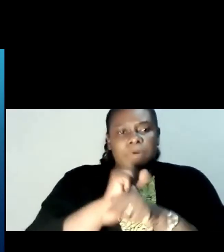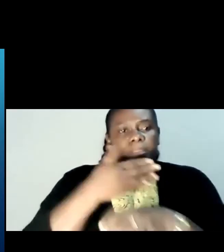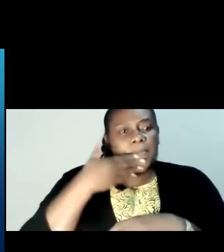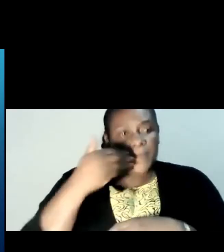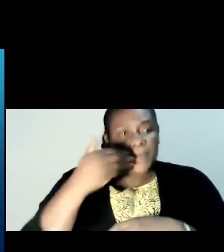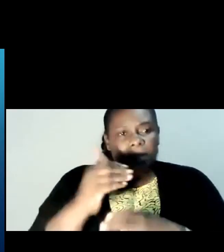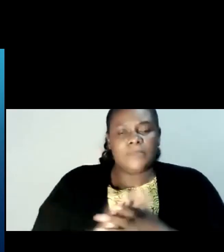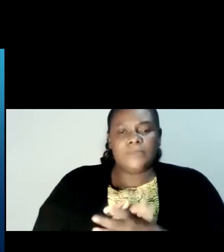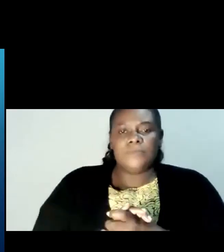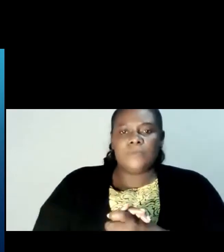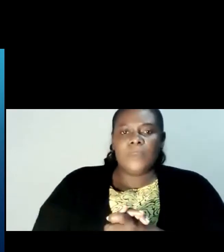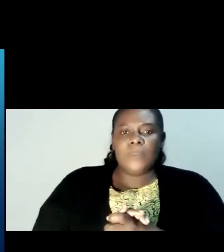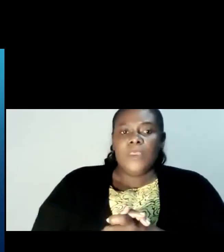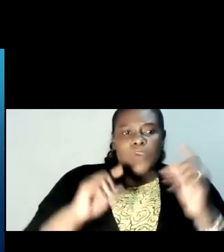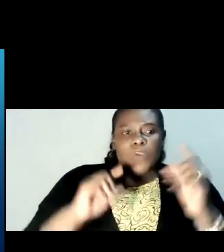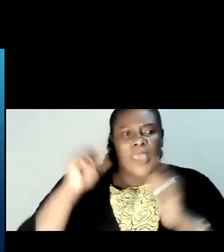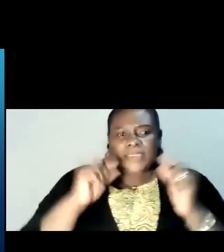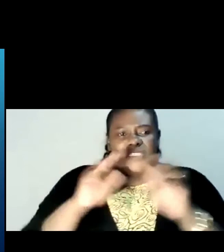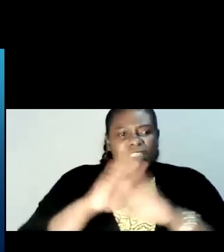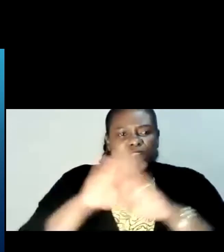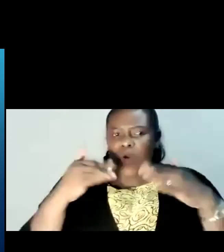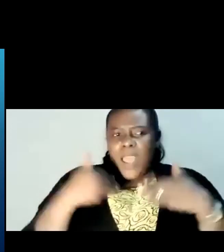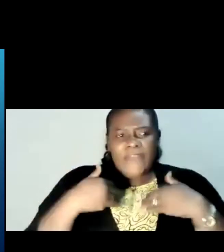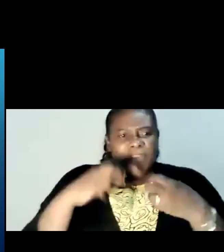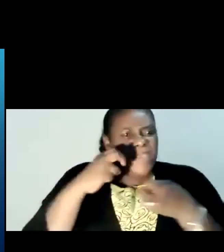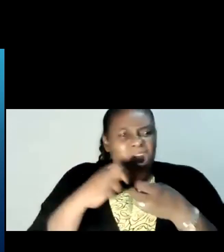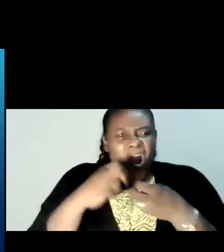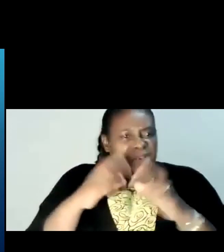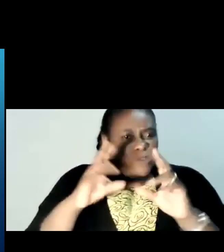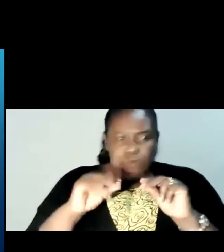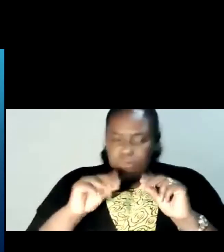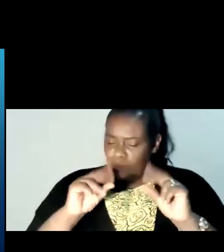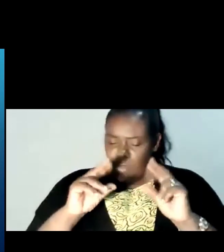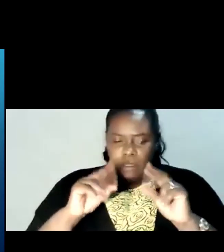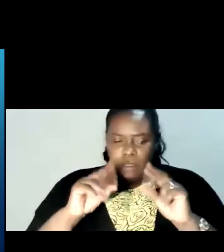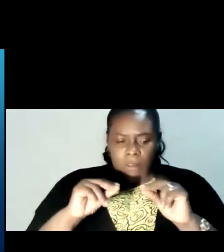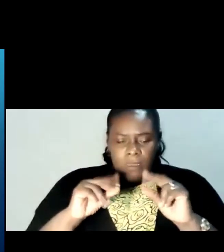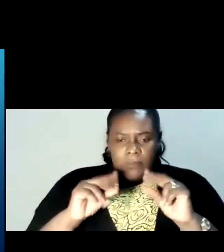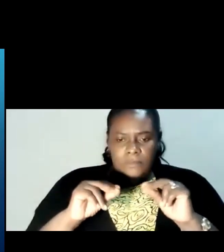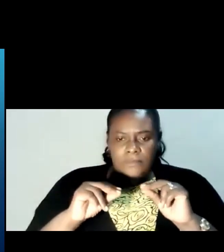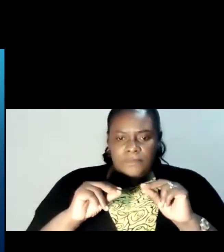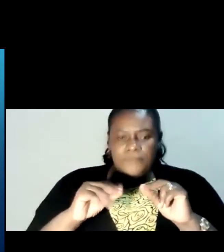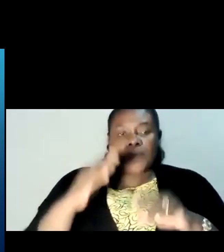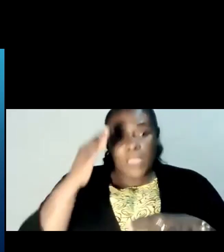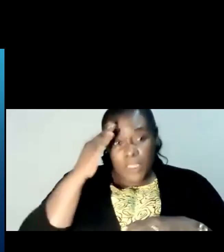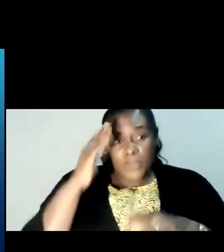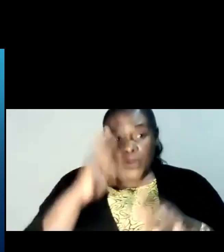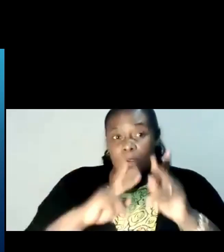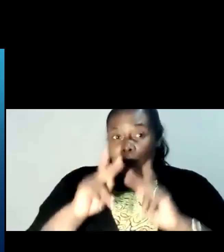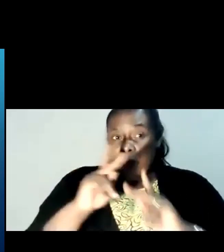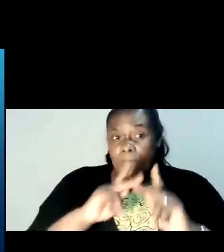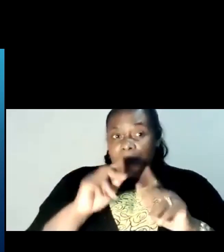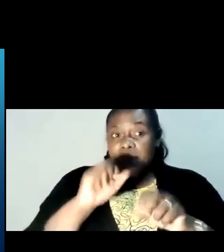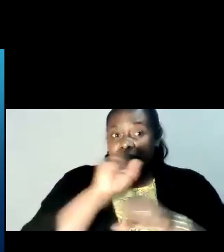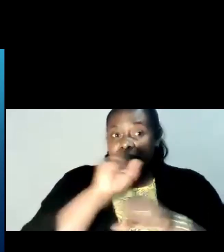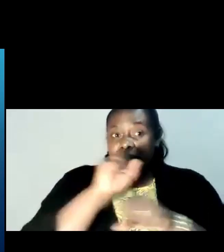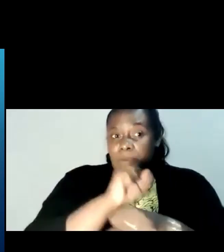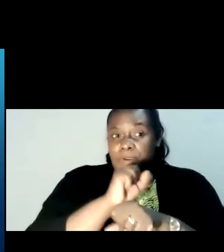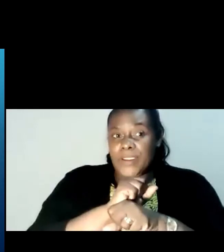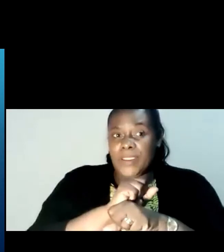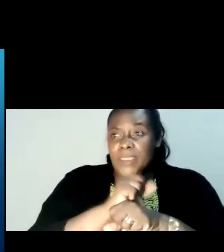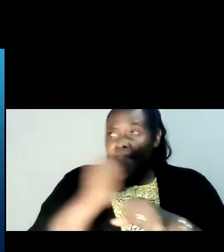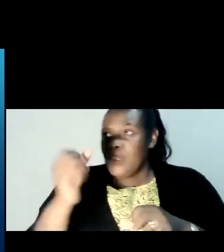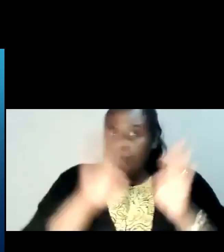be complicated. I know that for people who work, it can be difficult to find the time,